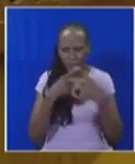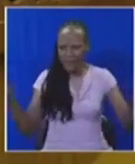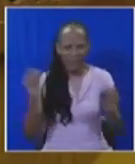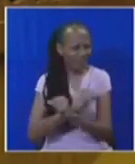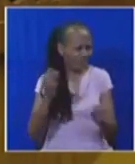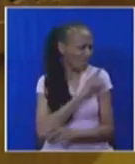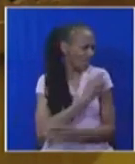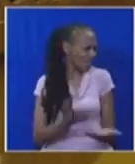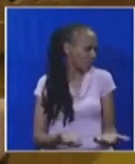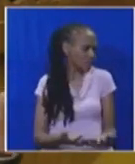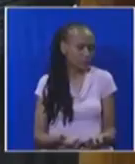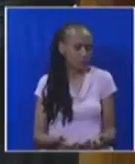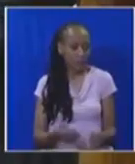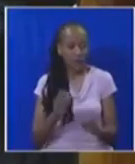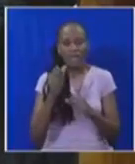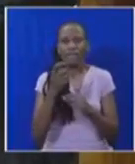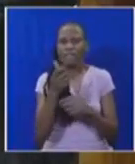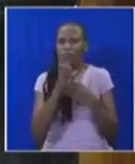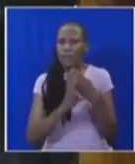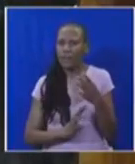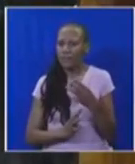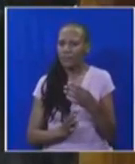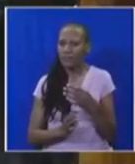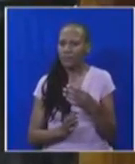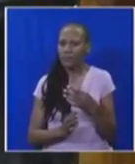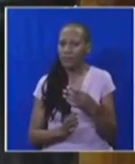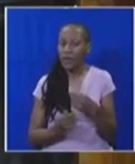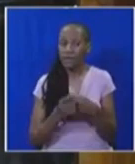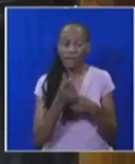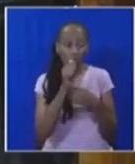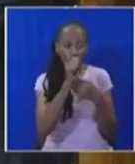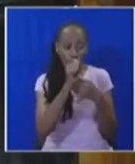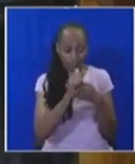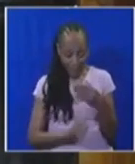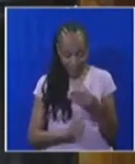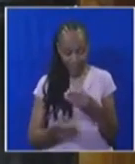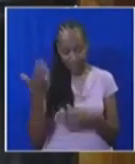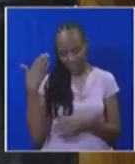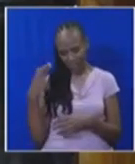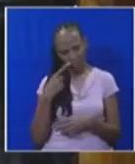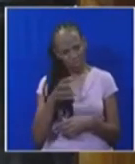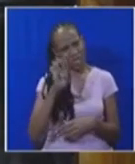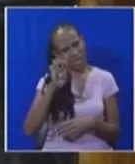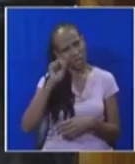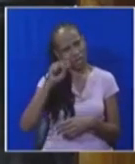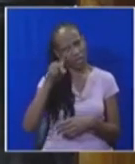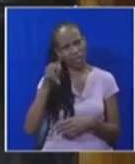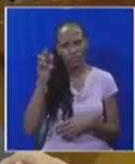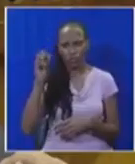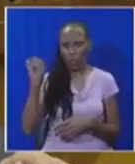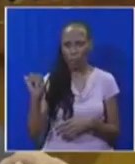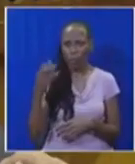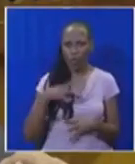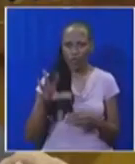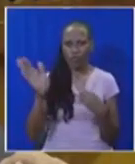last few months, we have seen Eskom threaten to cut off electricity at least 20 municipalities because of non-payment of arrear debt to